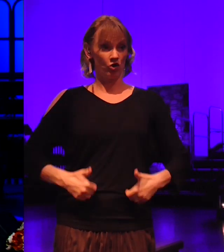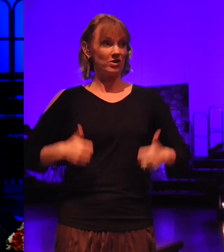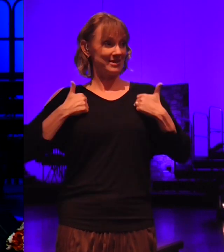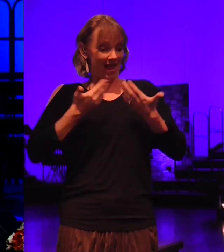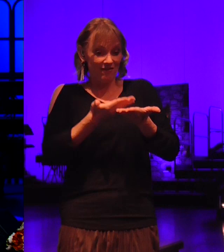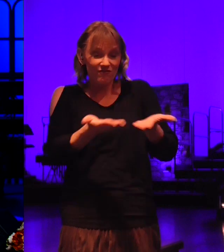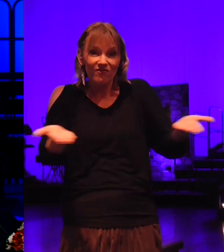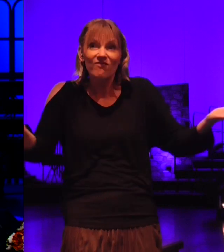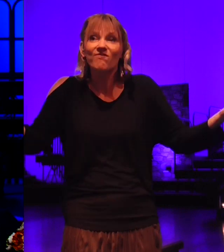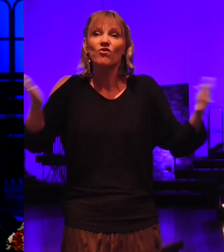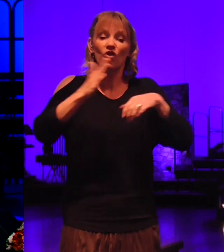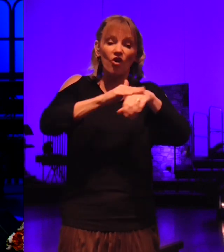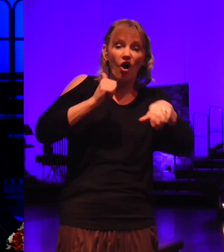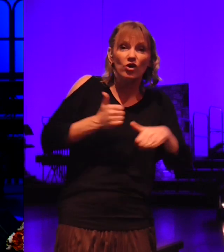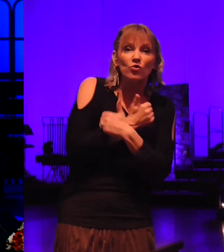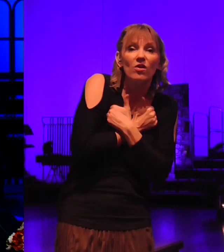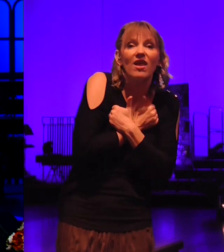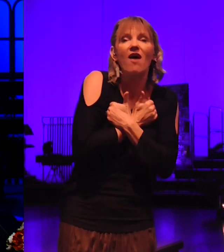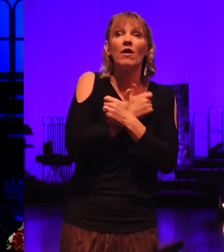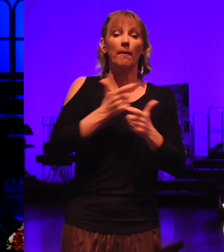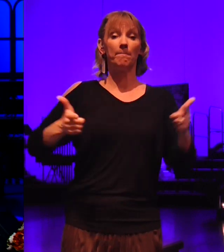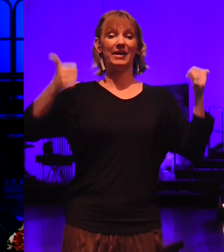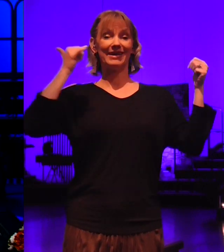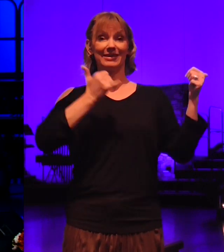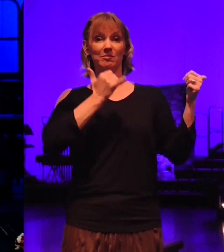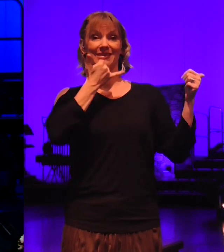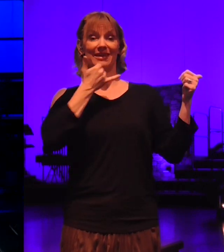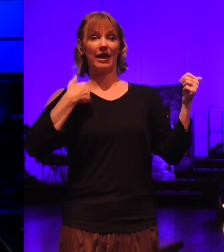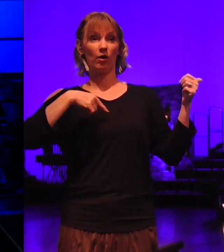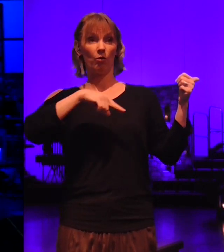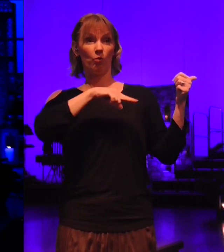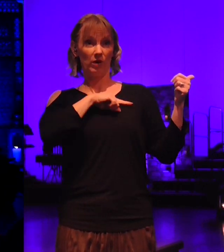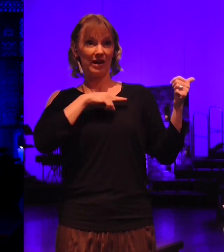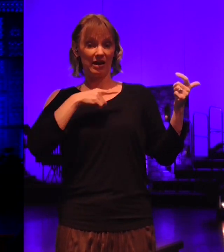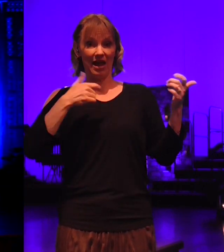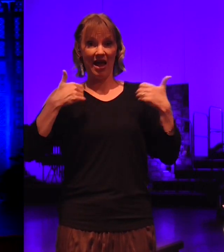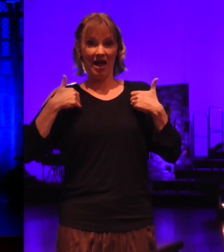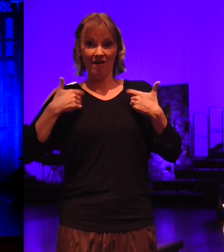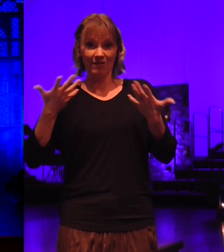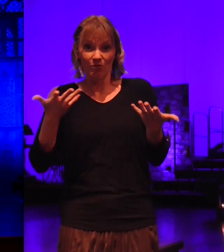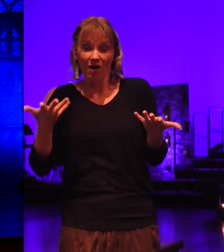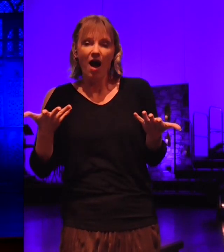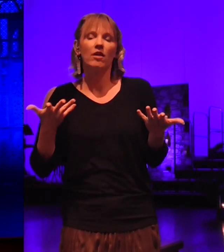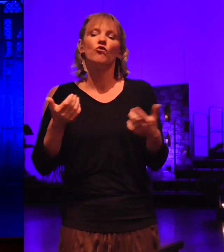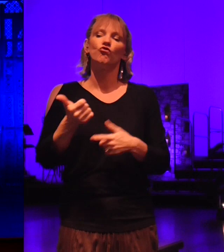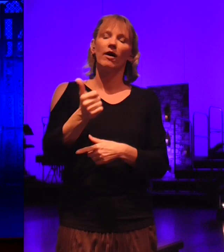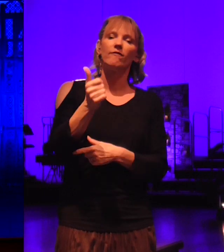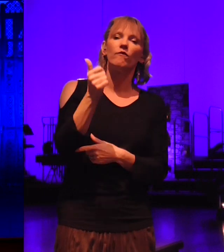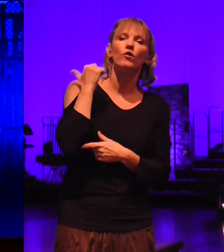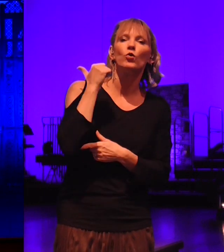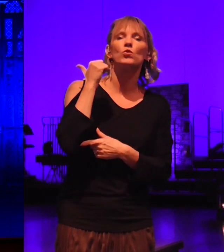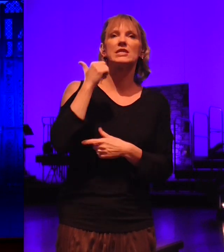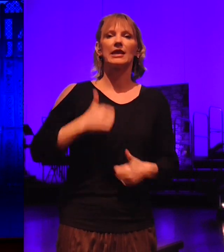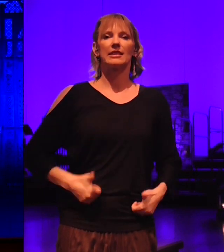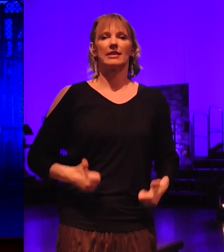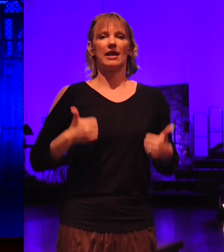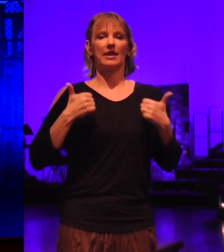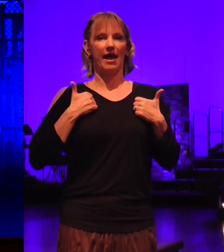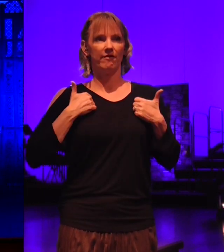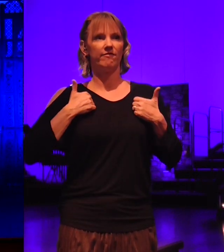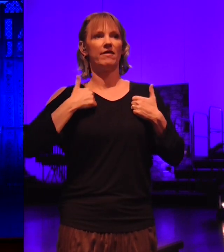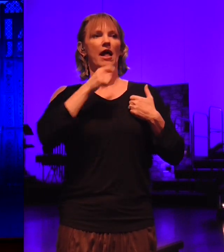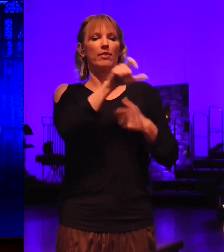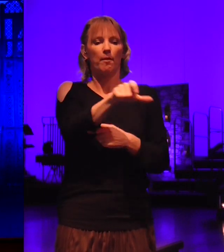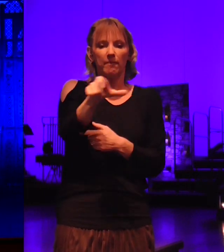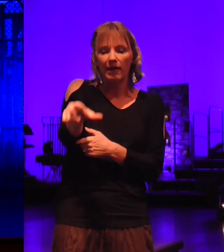call to love. And the biggest mistake any of us will ever make is refusing the life and the people